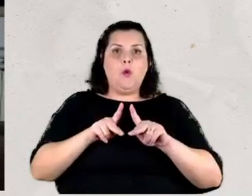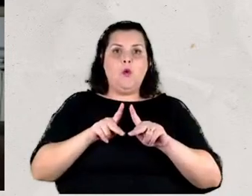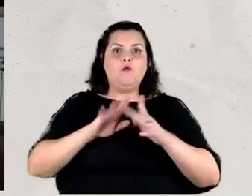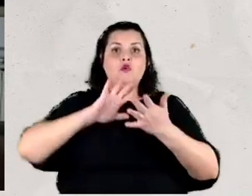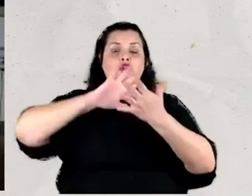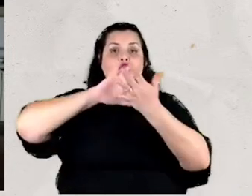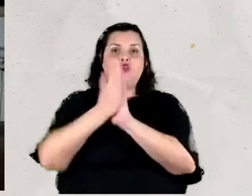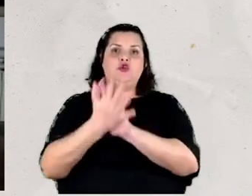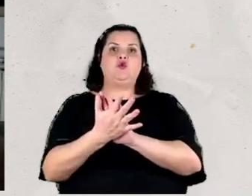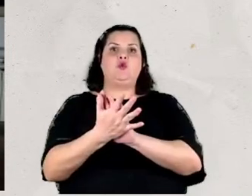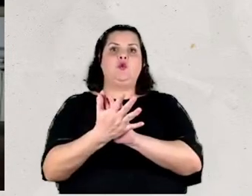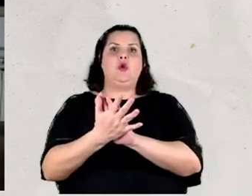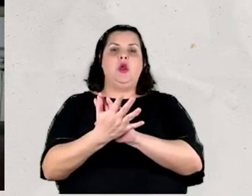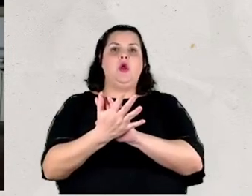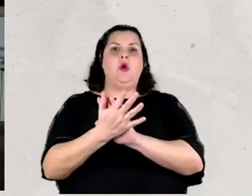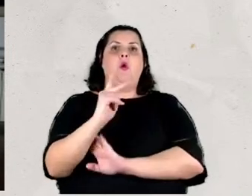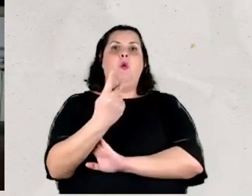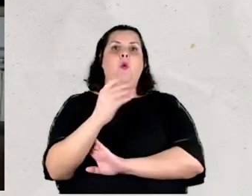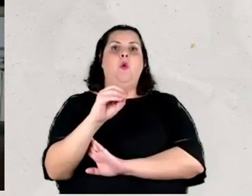it.